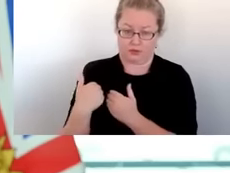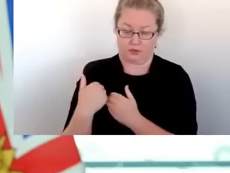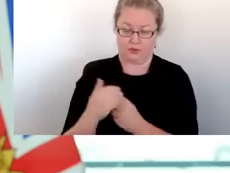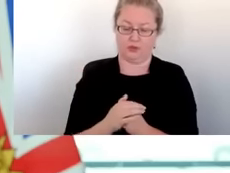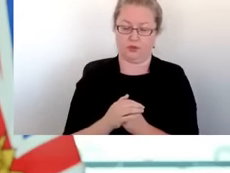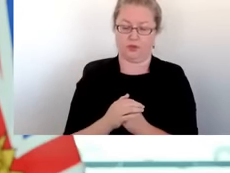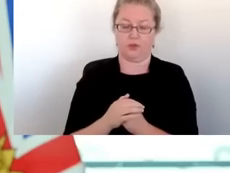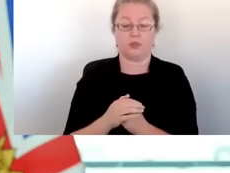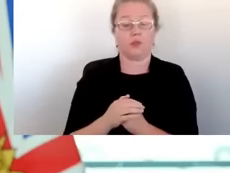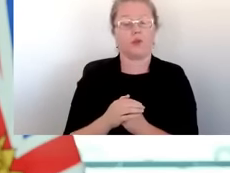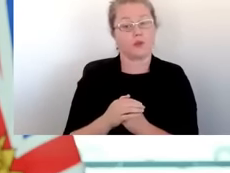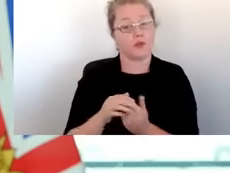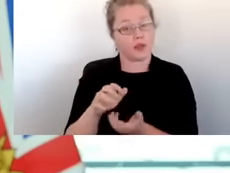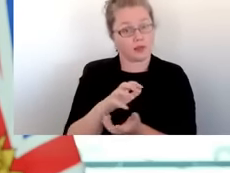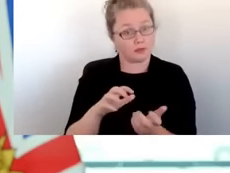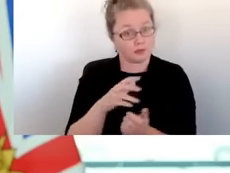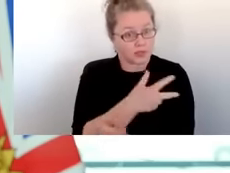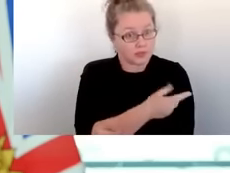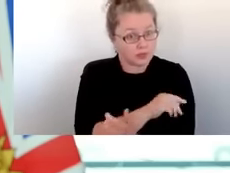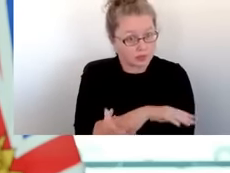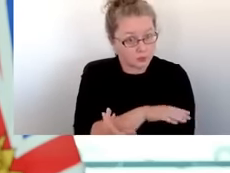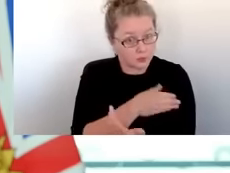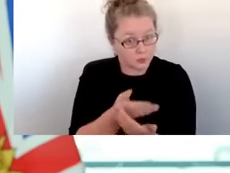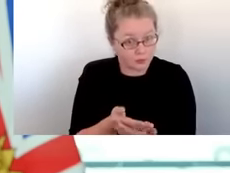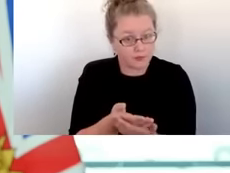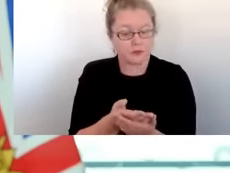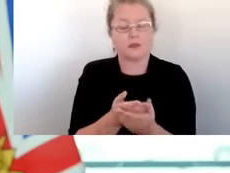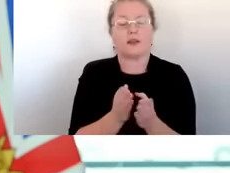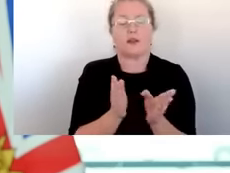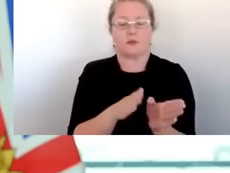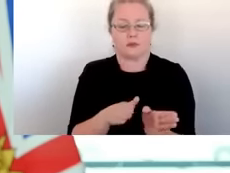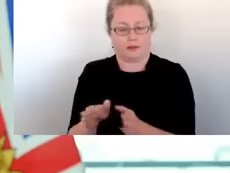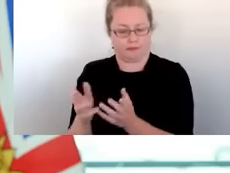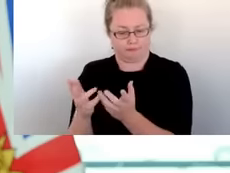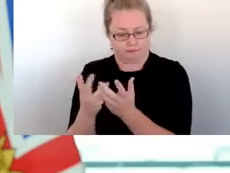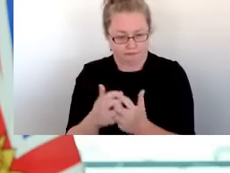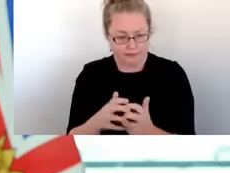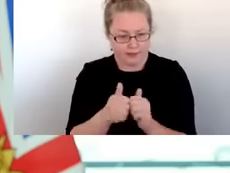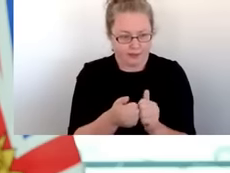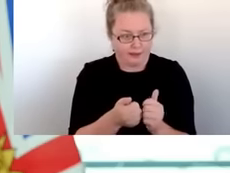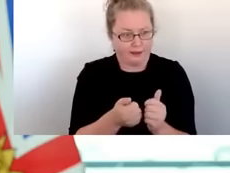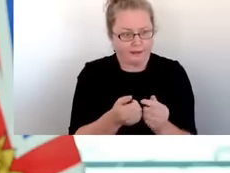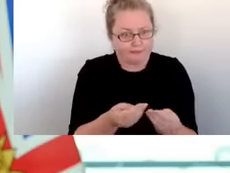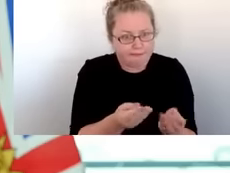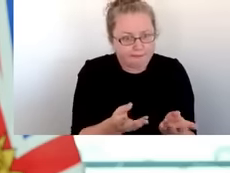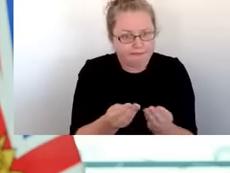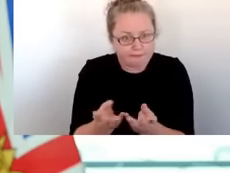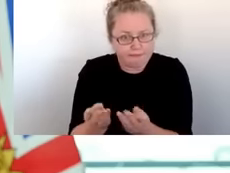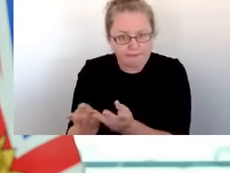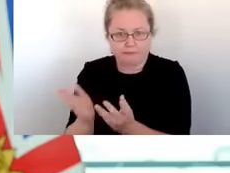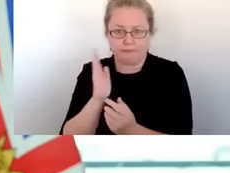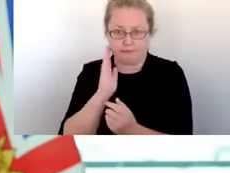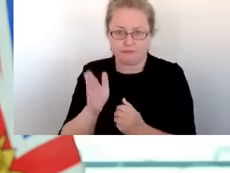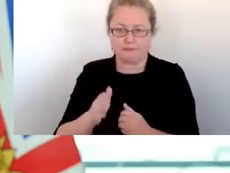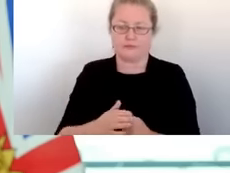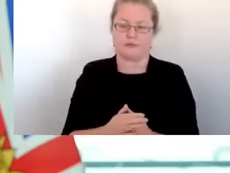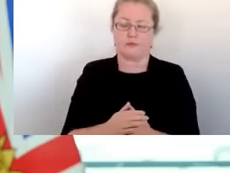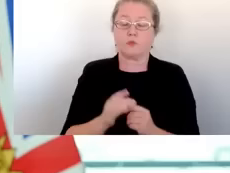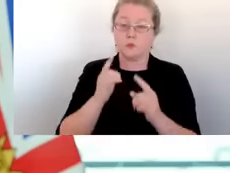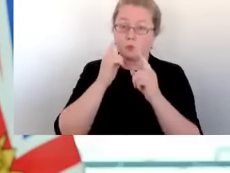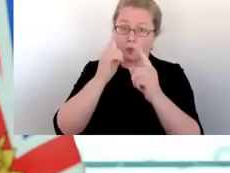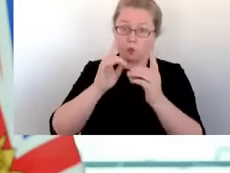when the bivalent vaccine arrives, they will be making plans to, along with the long-term care and assisted living sector, they'll be making their plans